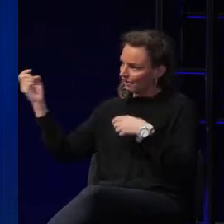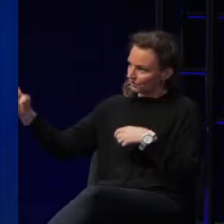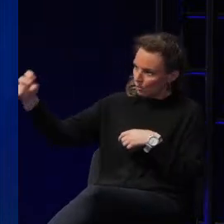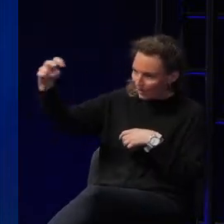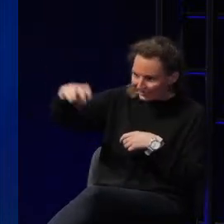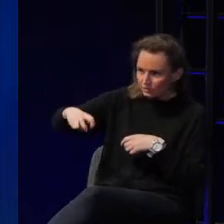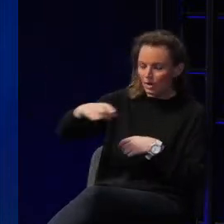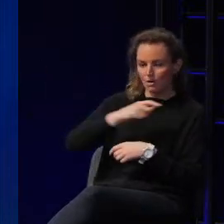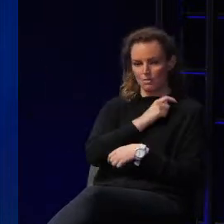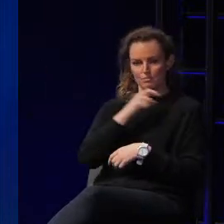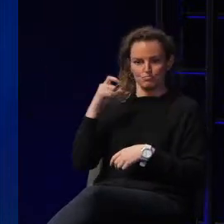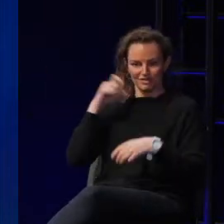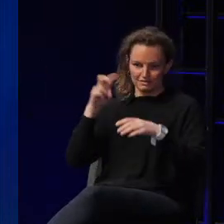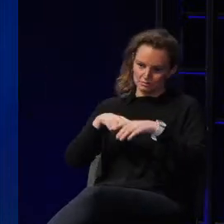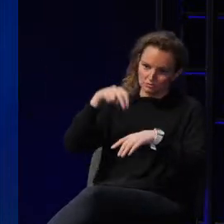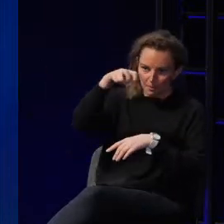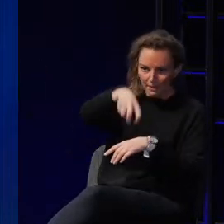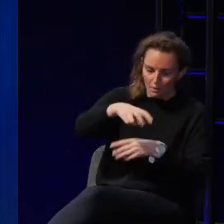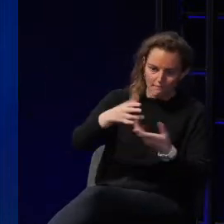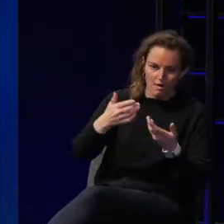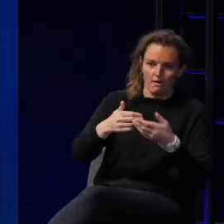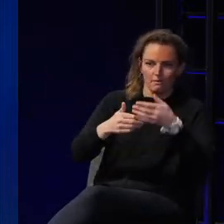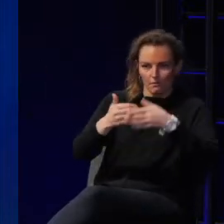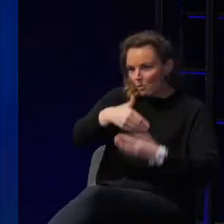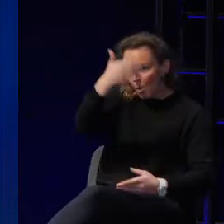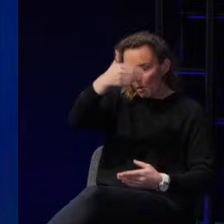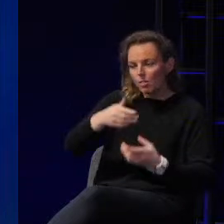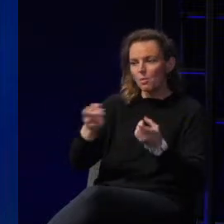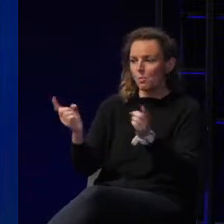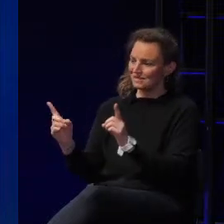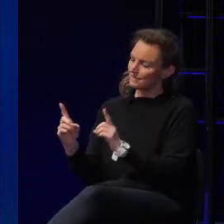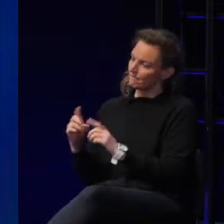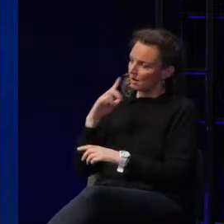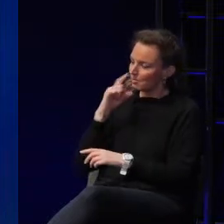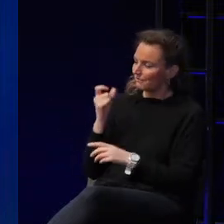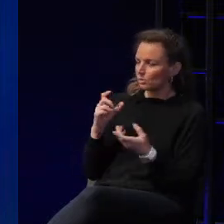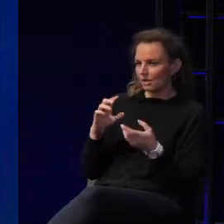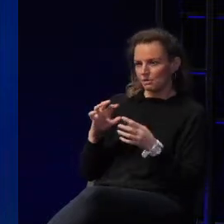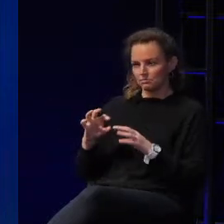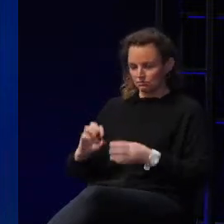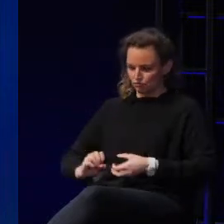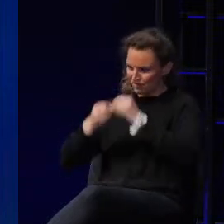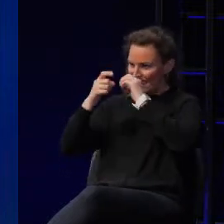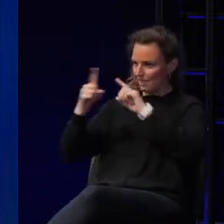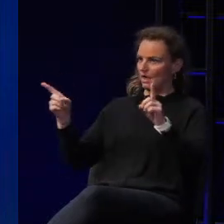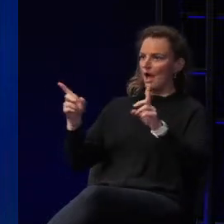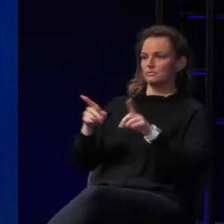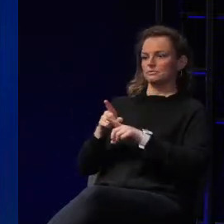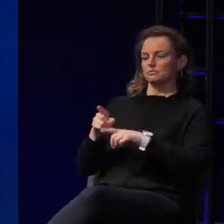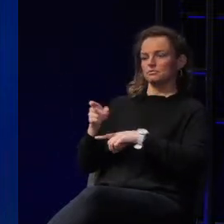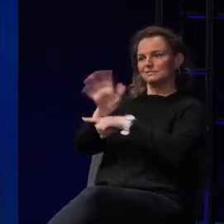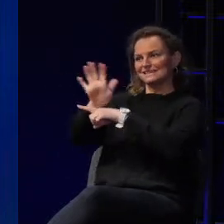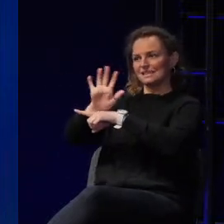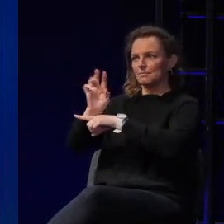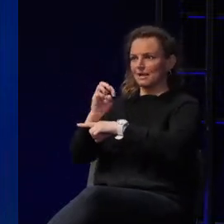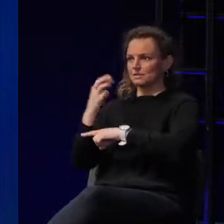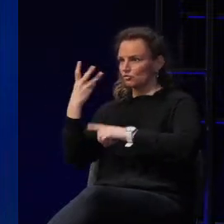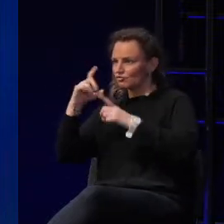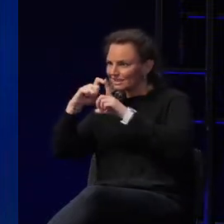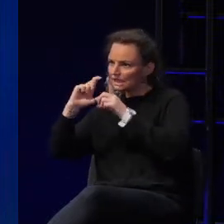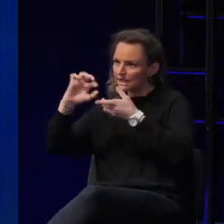jumping over water, you know, something like that. But if you can make that into a cinematic,